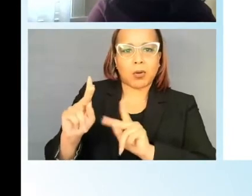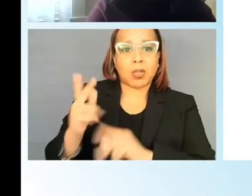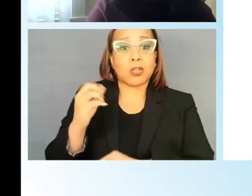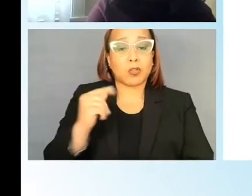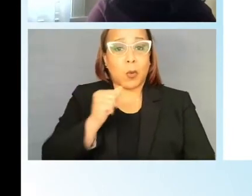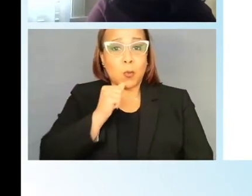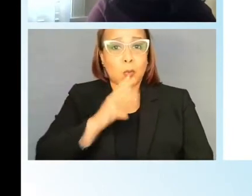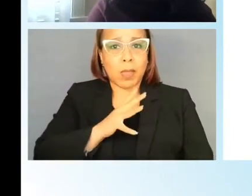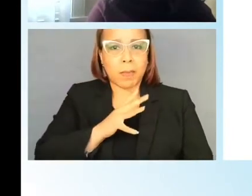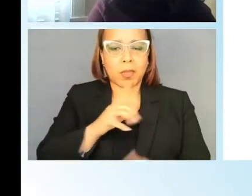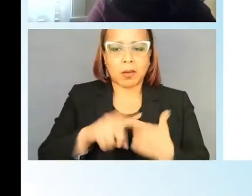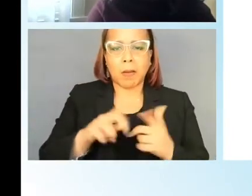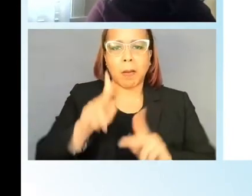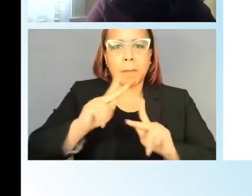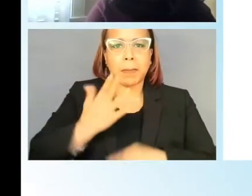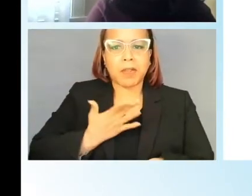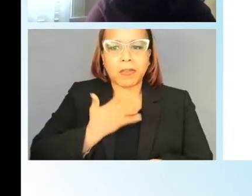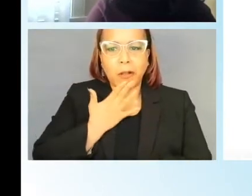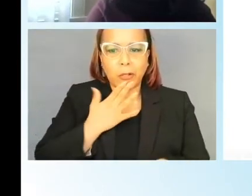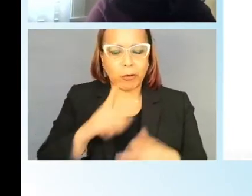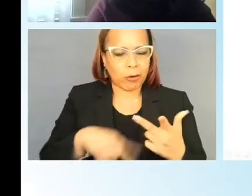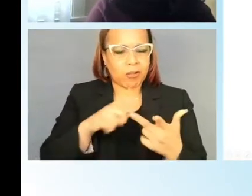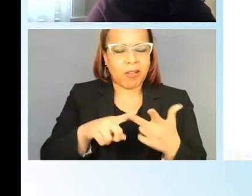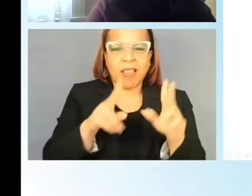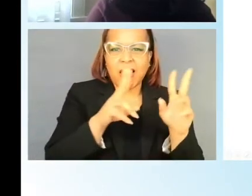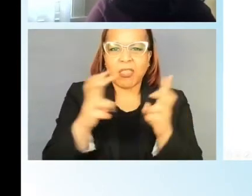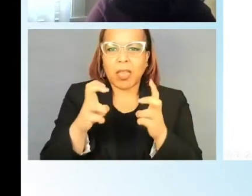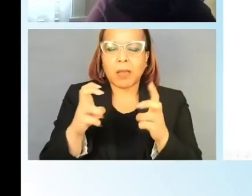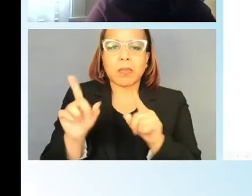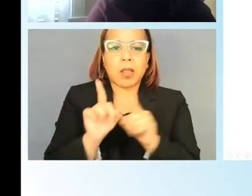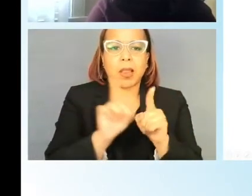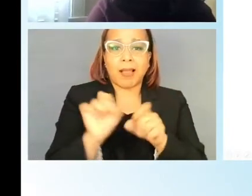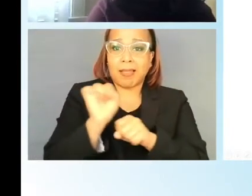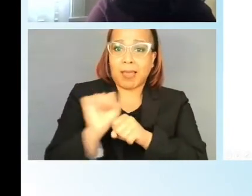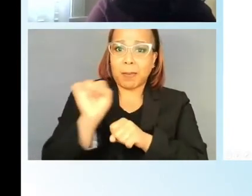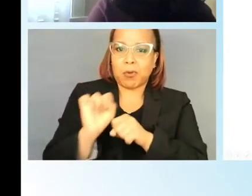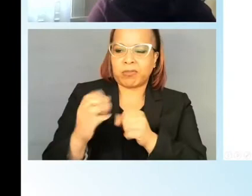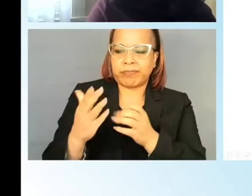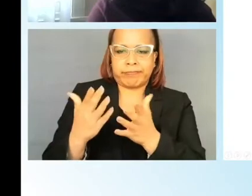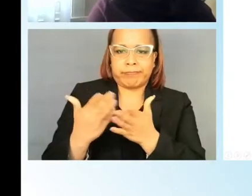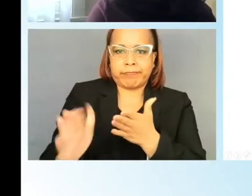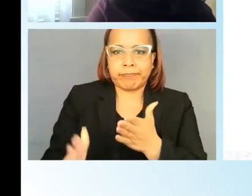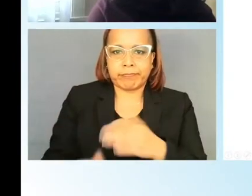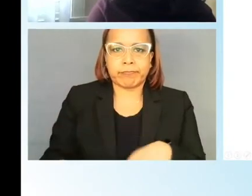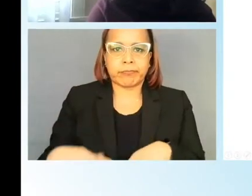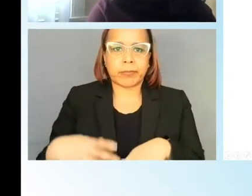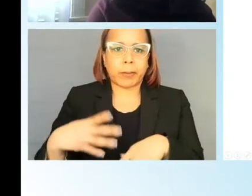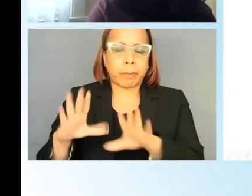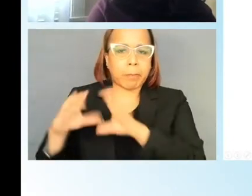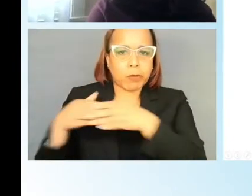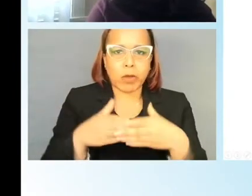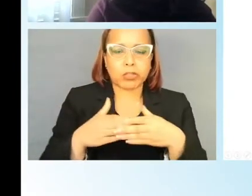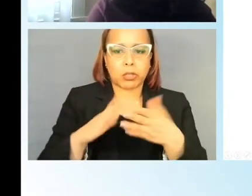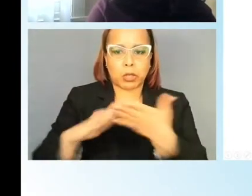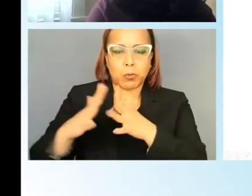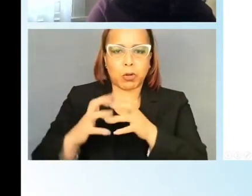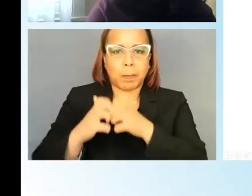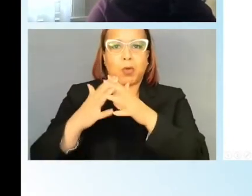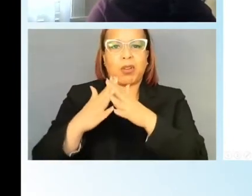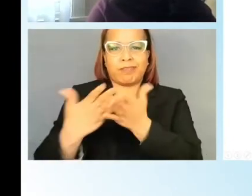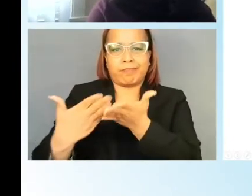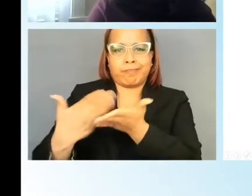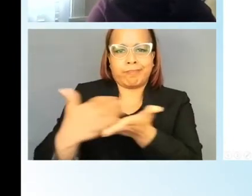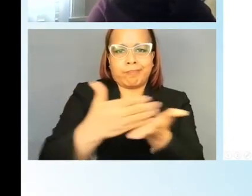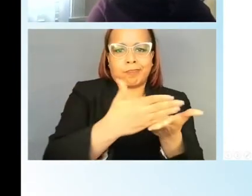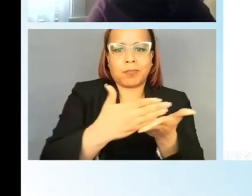people of color, and certain themes like labor are often left out, migration, community building. And as we know, they